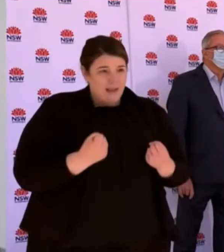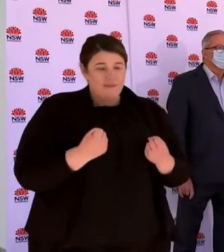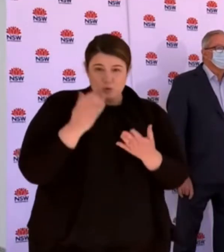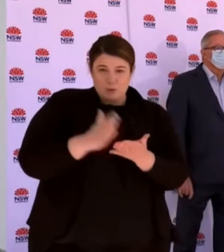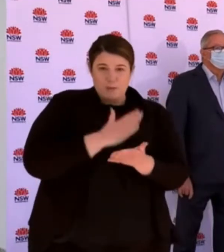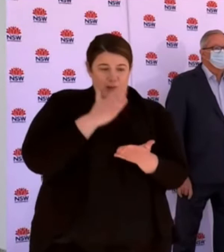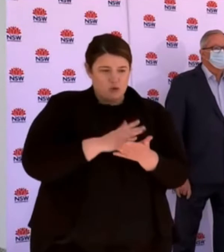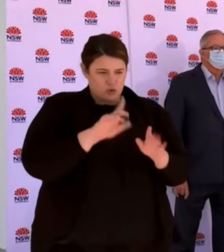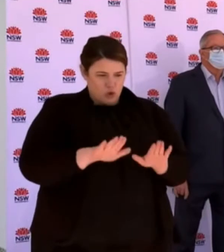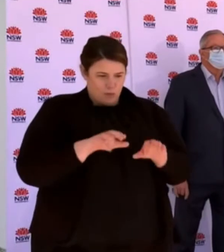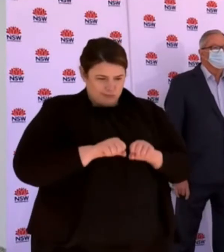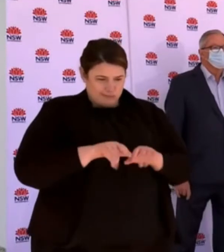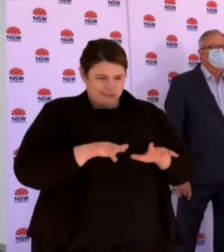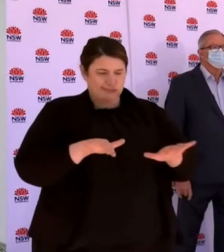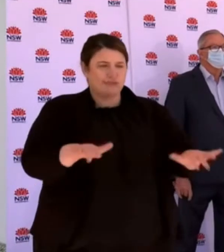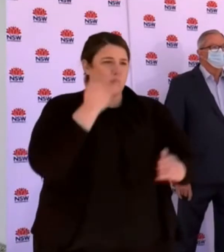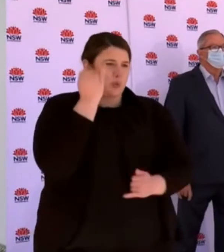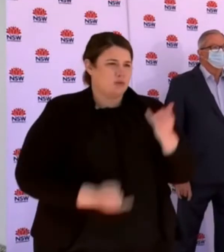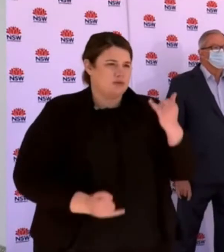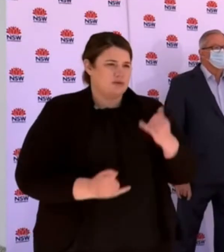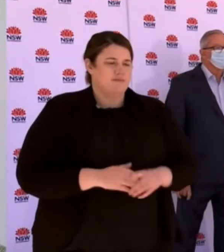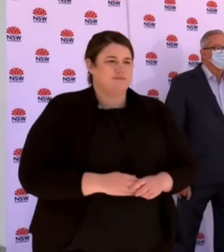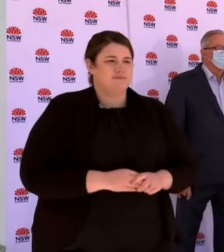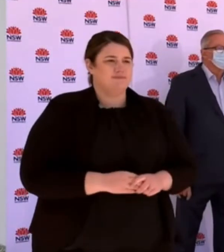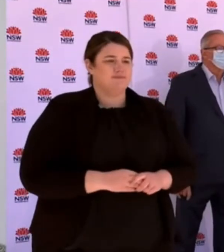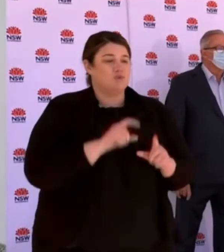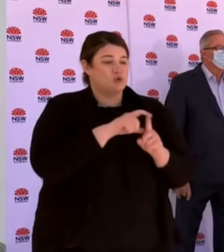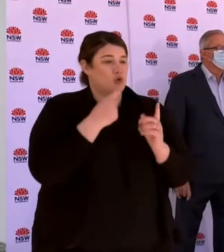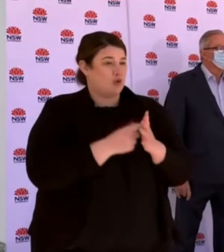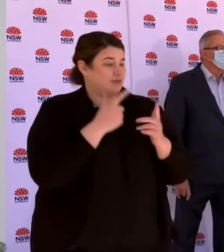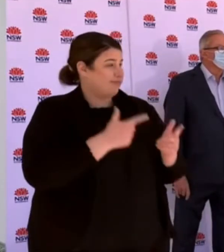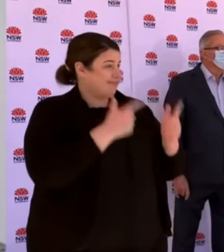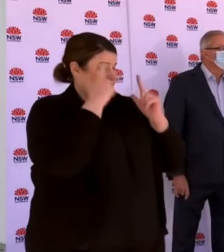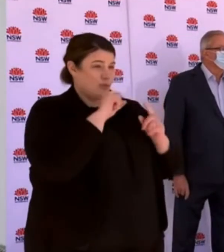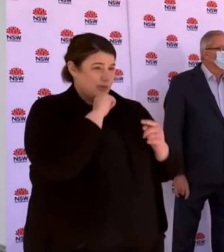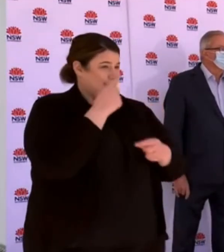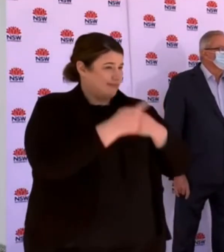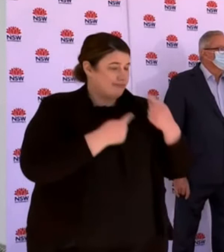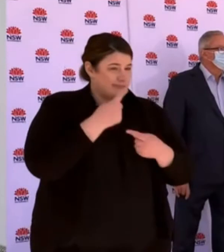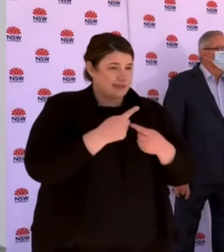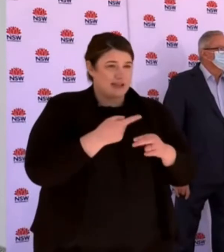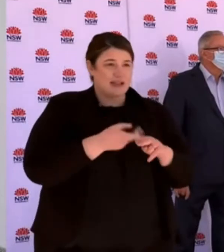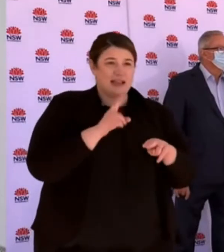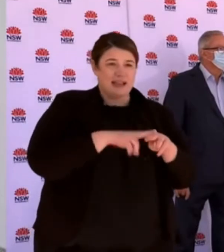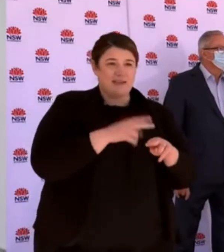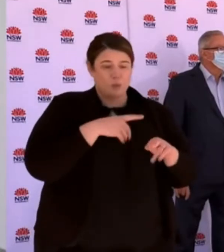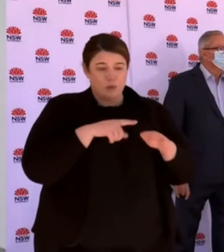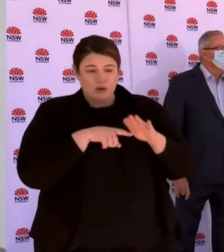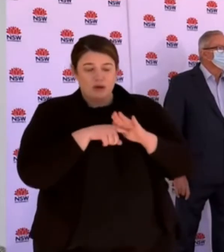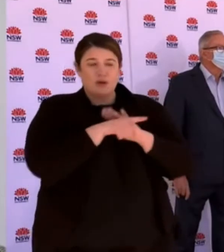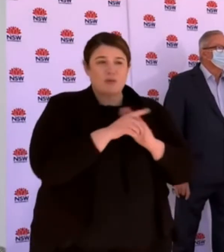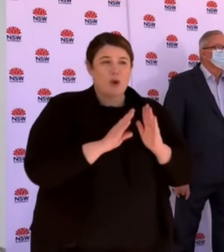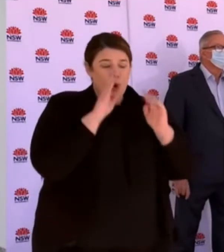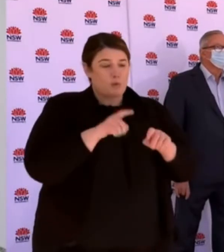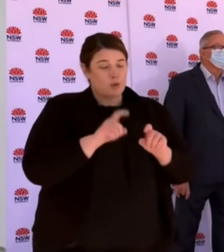to stop that community transmission. But as Dr. Chant will update in her report, if you do want relief from your home